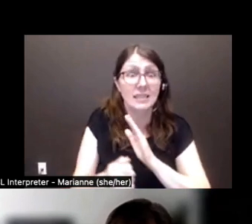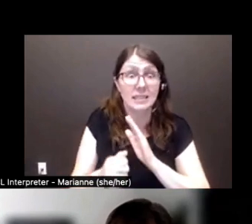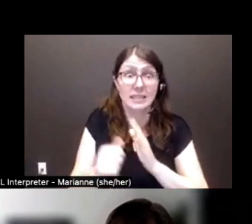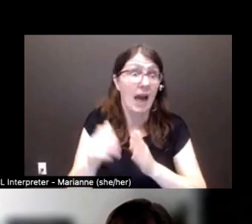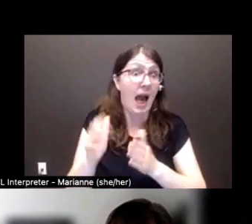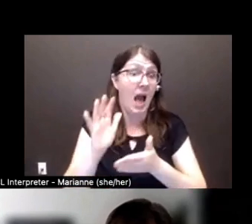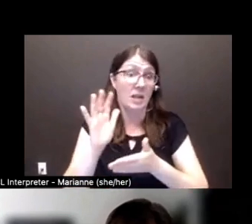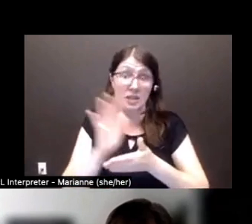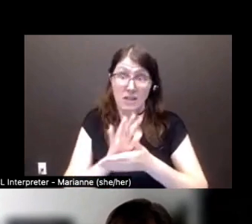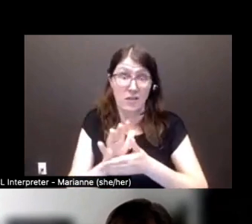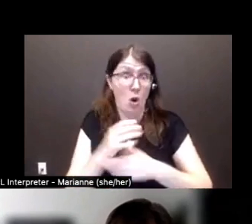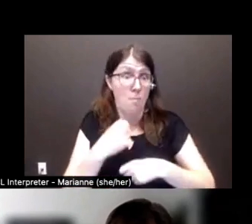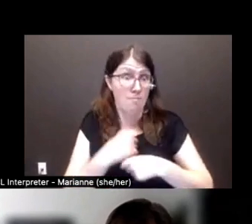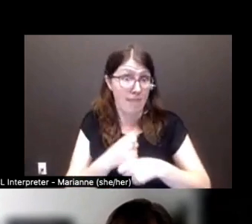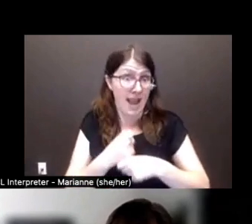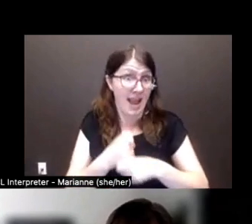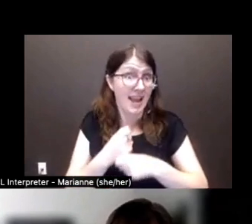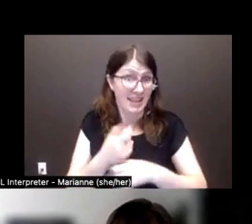other questions?